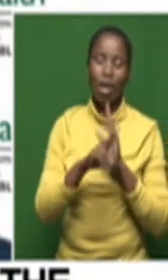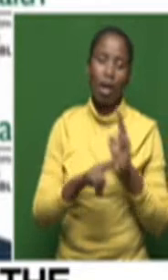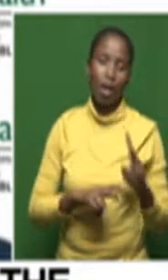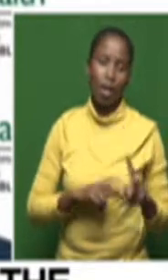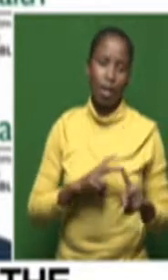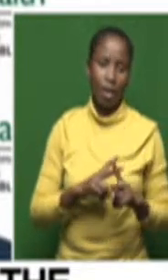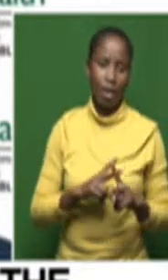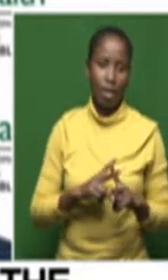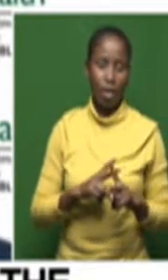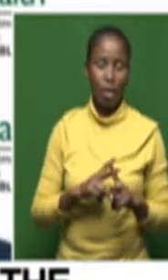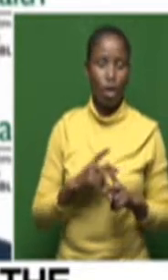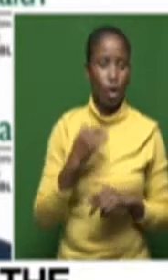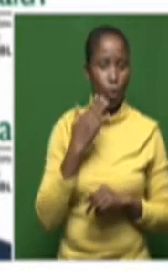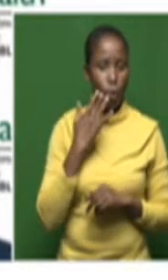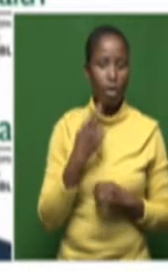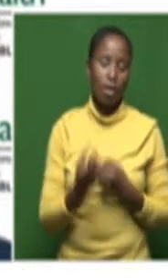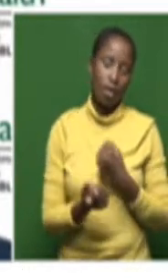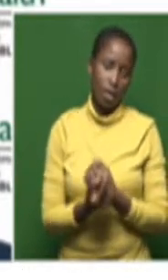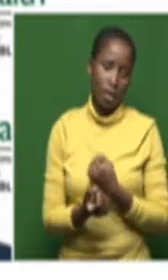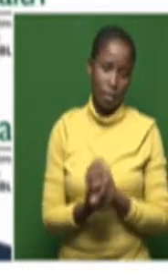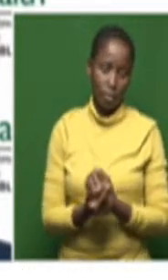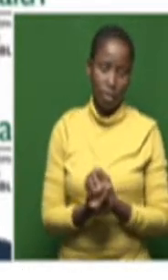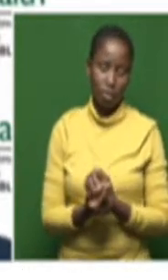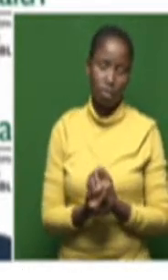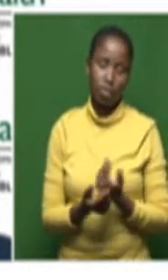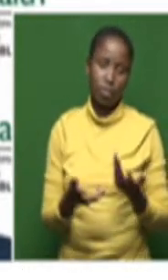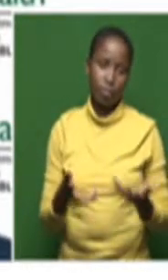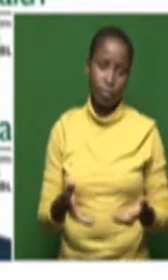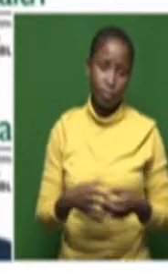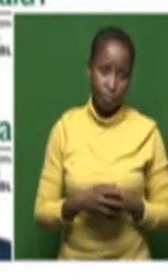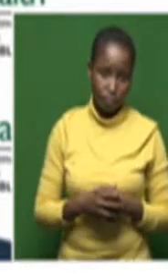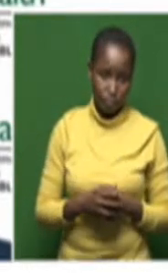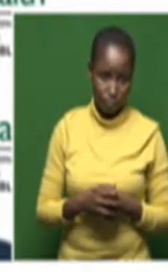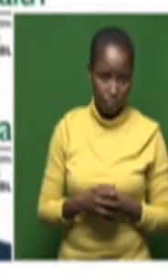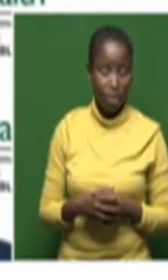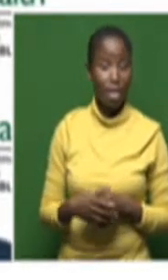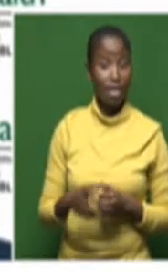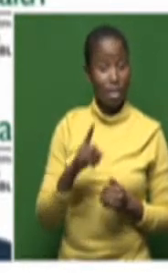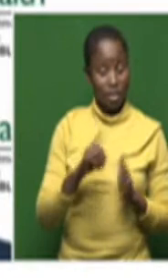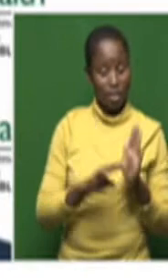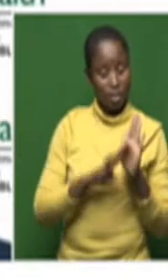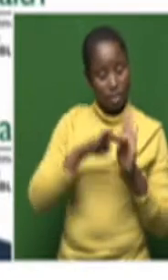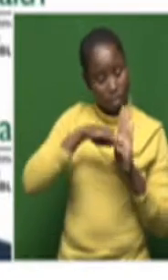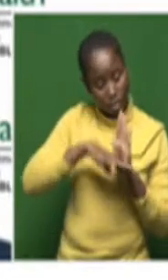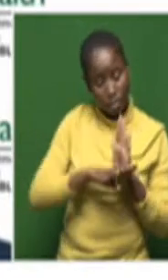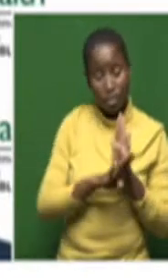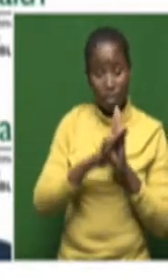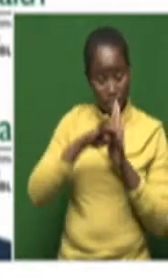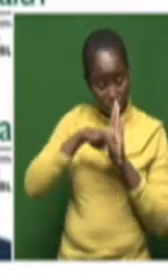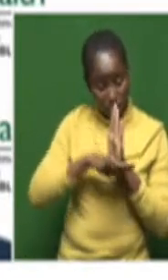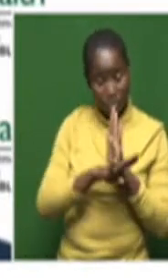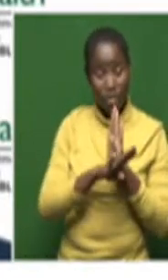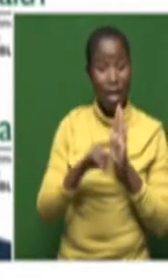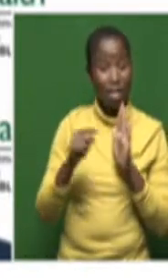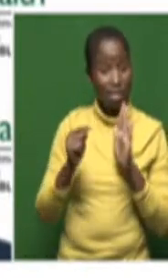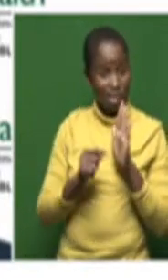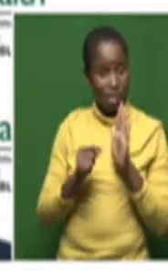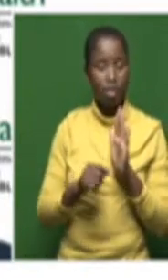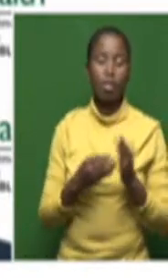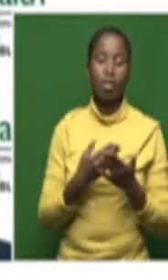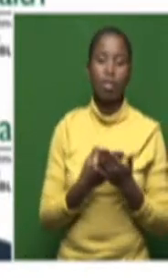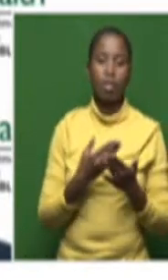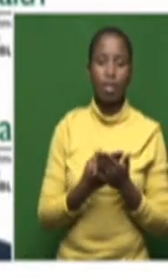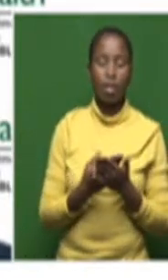to on a downward steep. This fluctuation can also be seen in